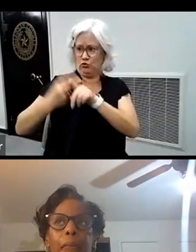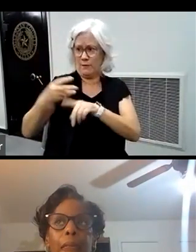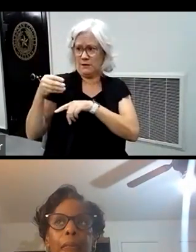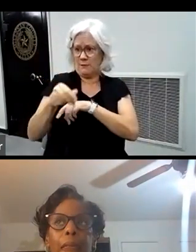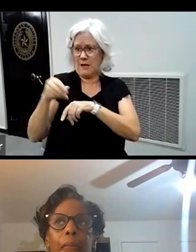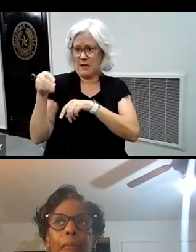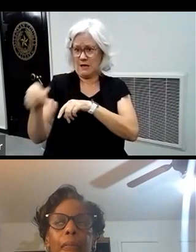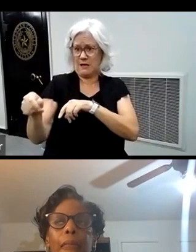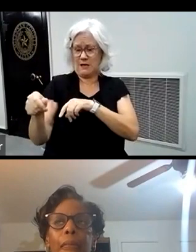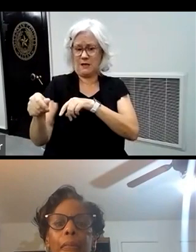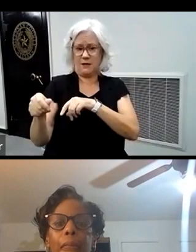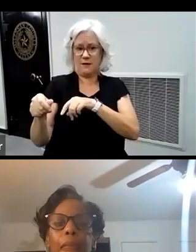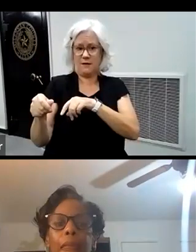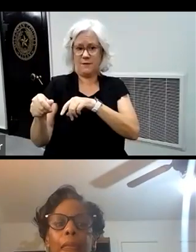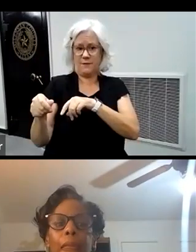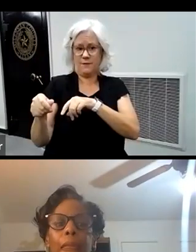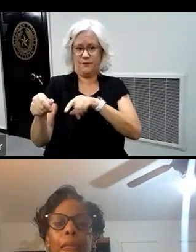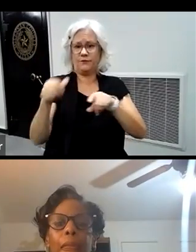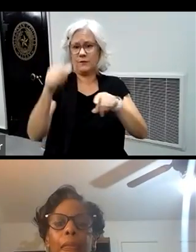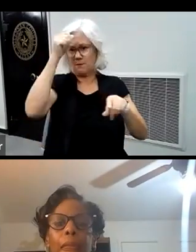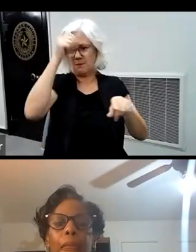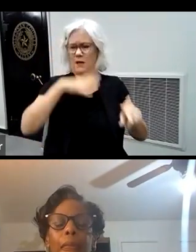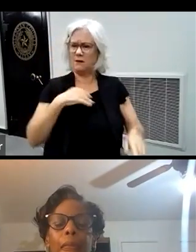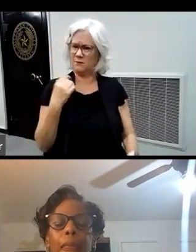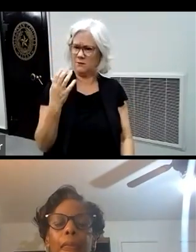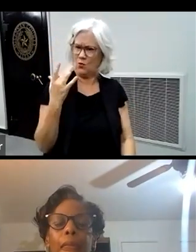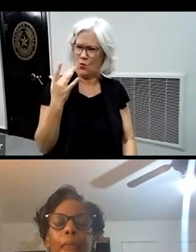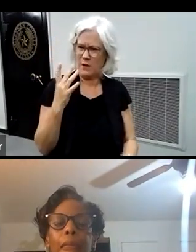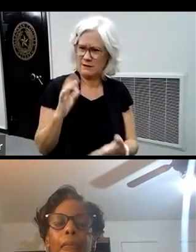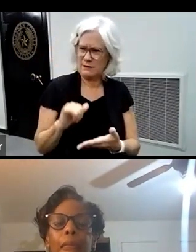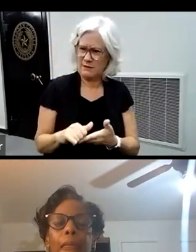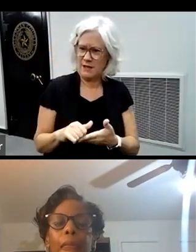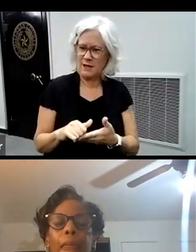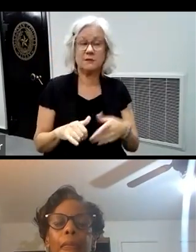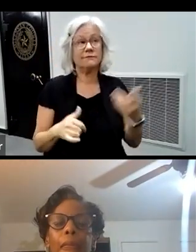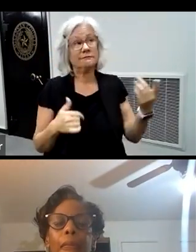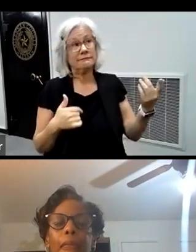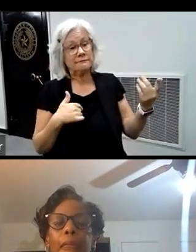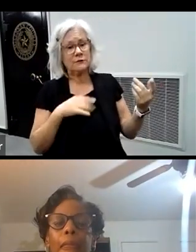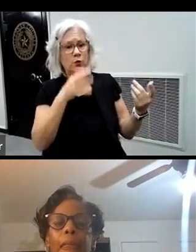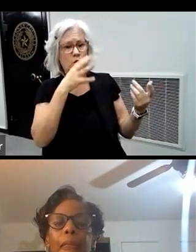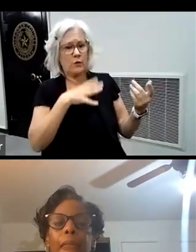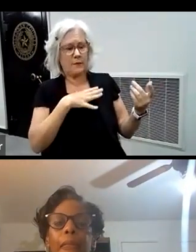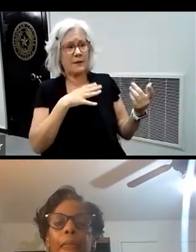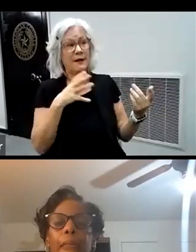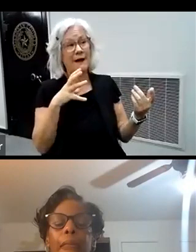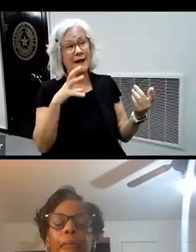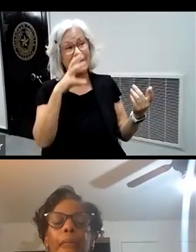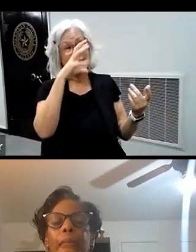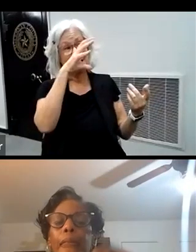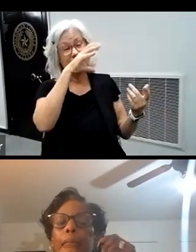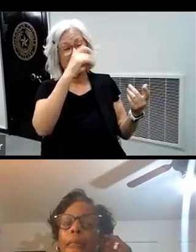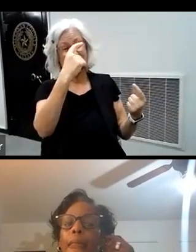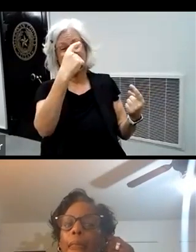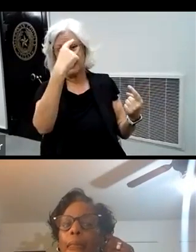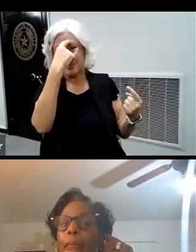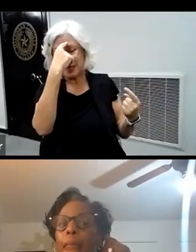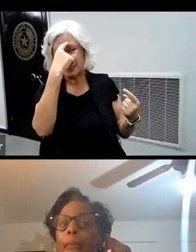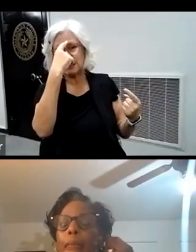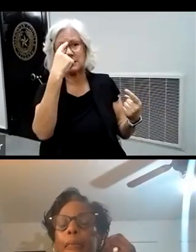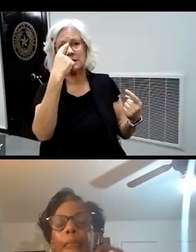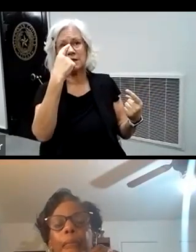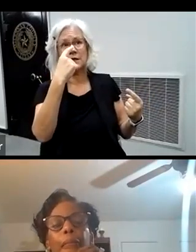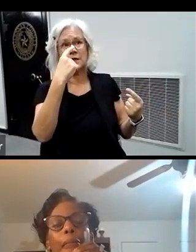Okay. Why is that? Well, I'm guessing that it's So they've, I